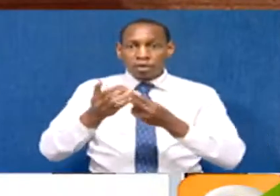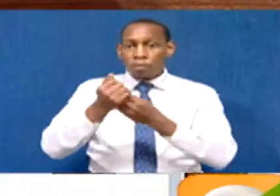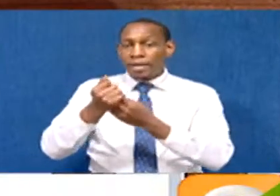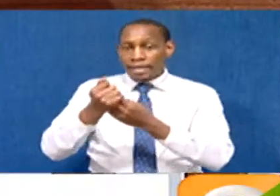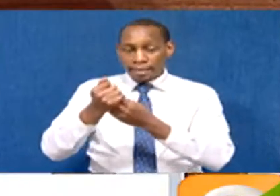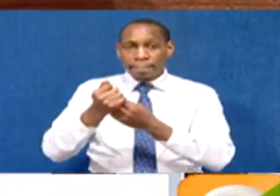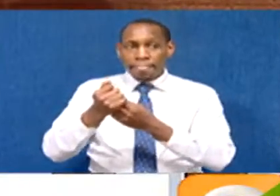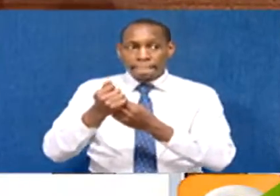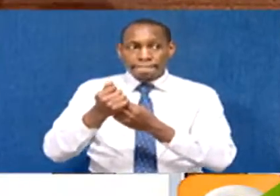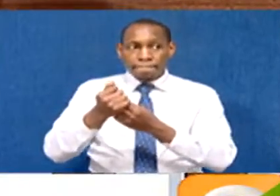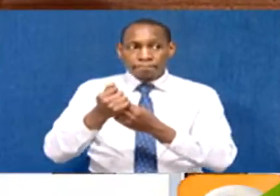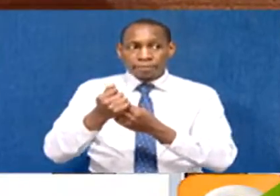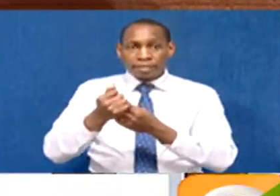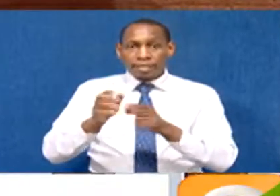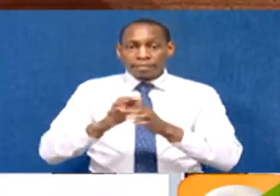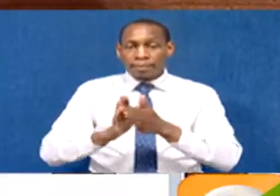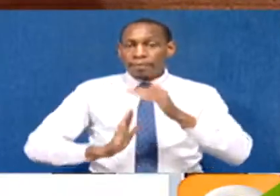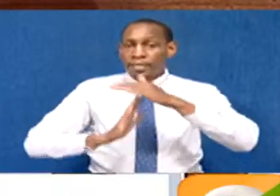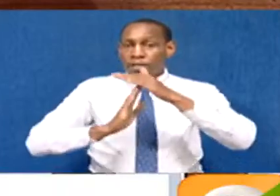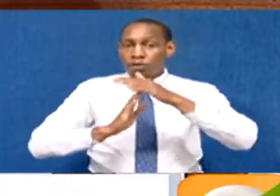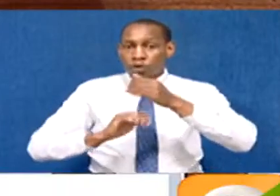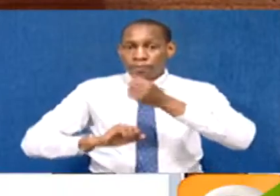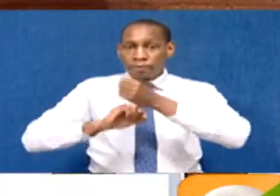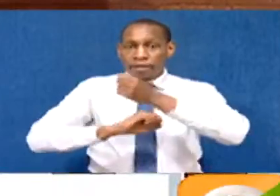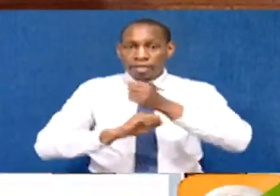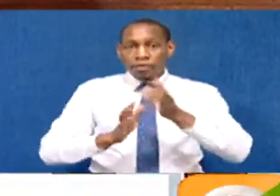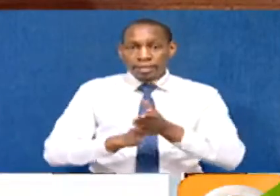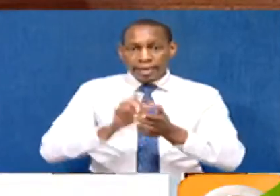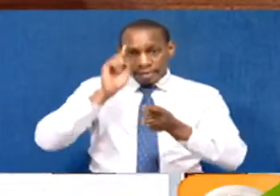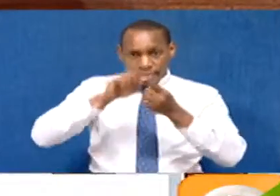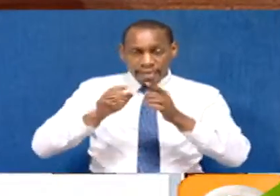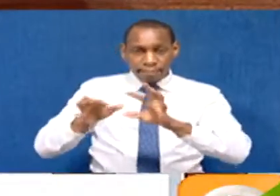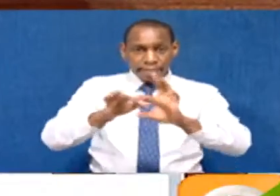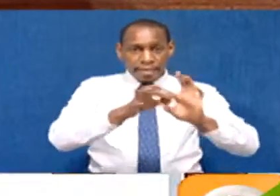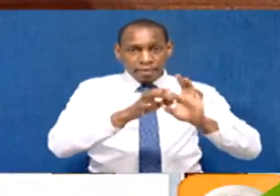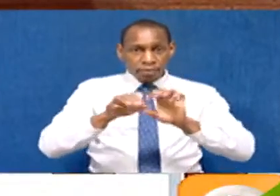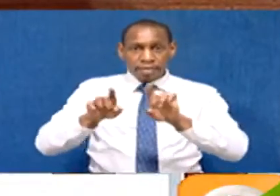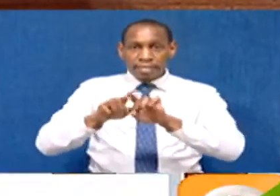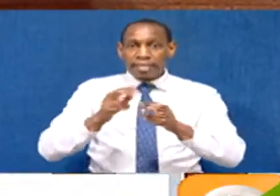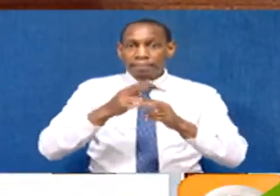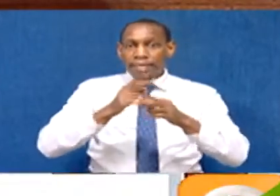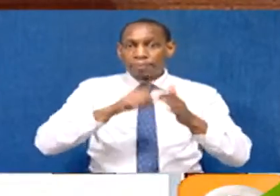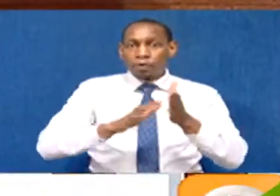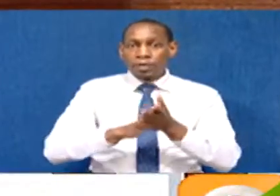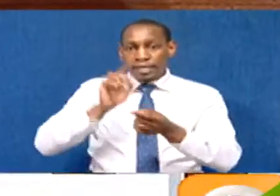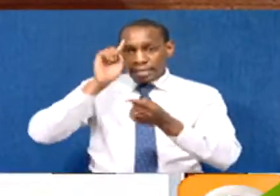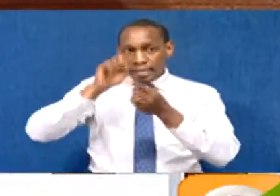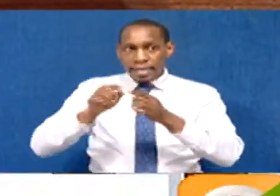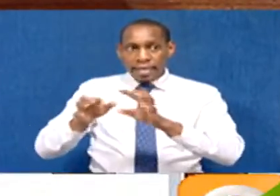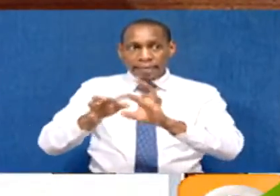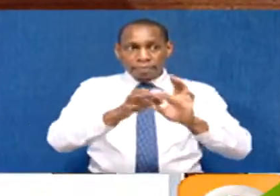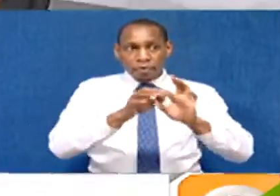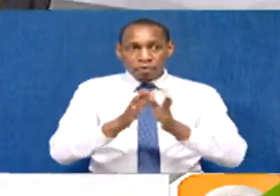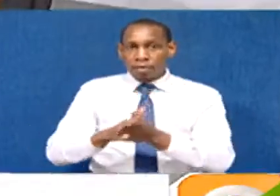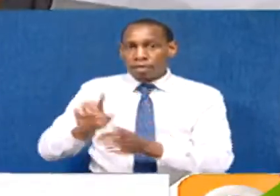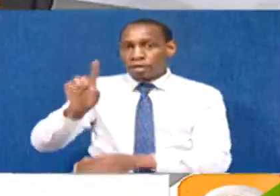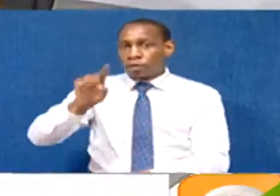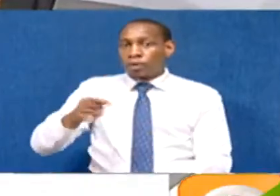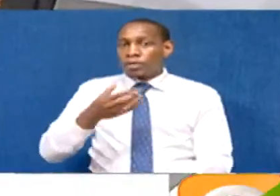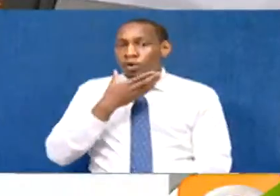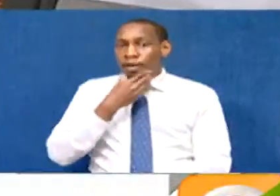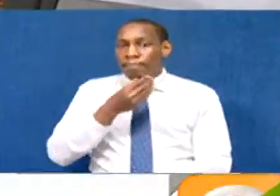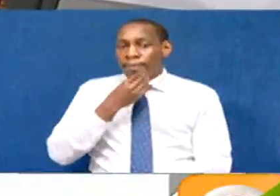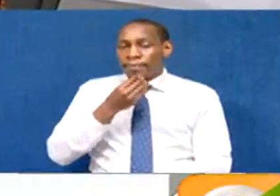partnerships. This is the key pillar of Azimio la Umoja, and that is why it is called Azimio la Umoja. Is Baba open